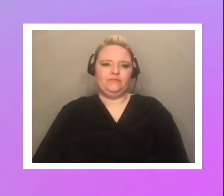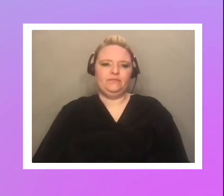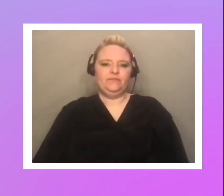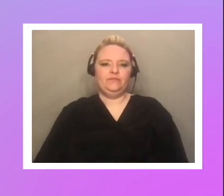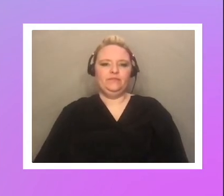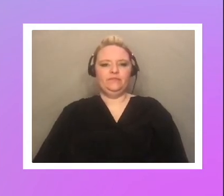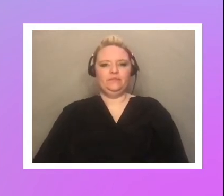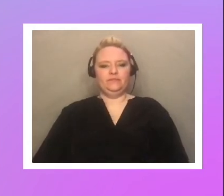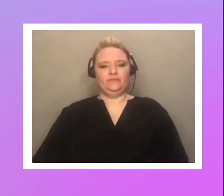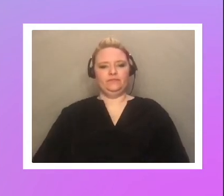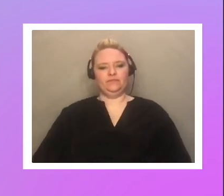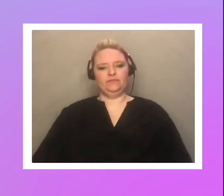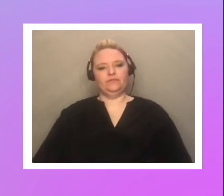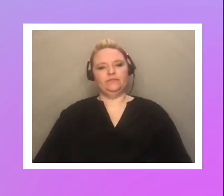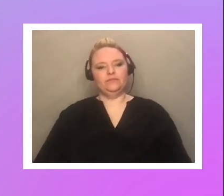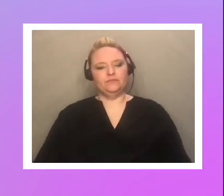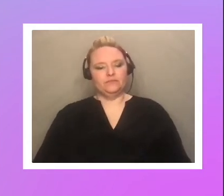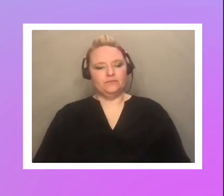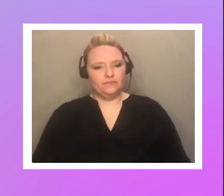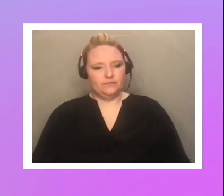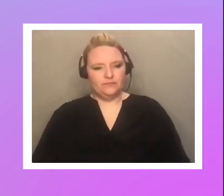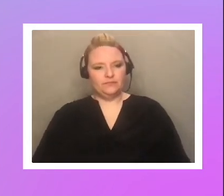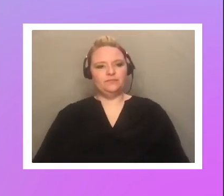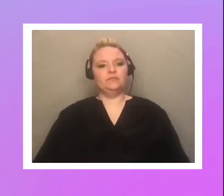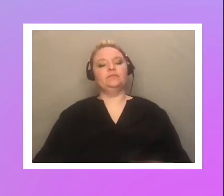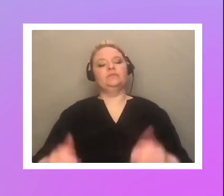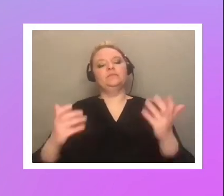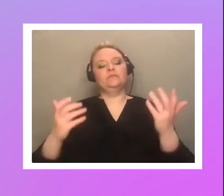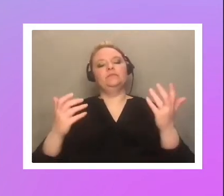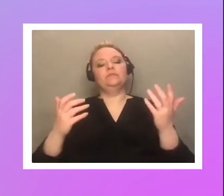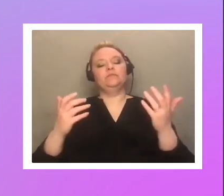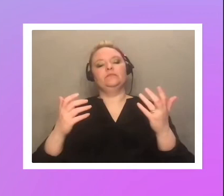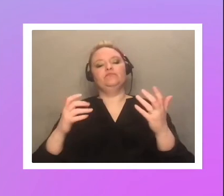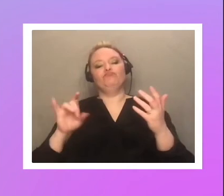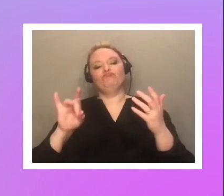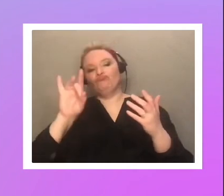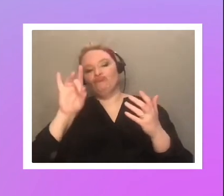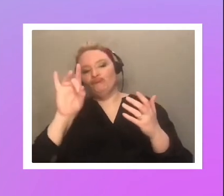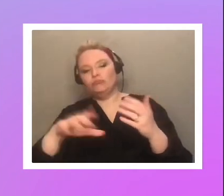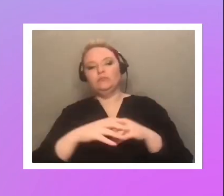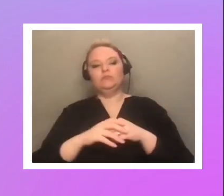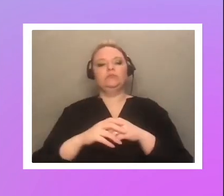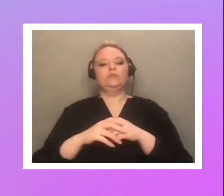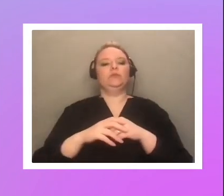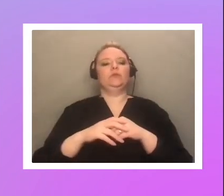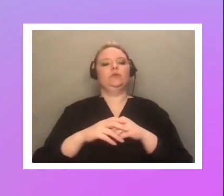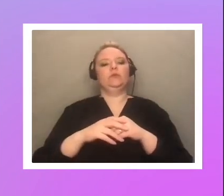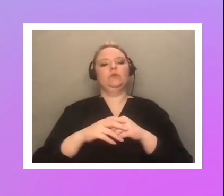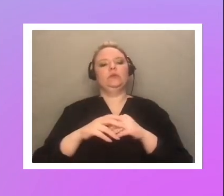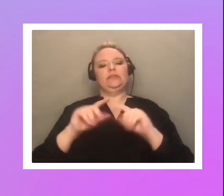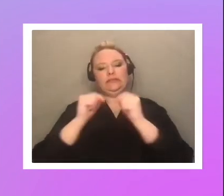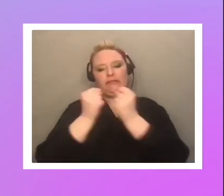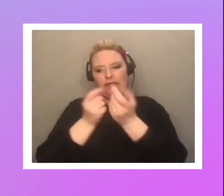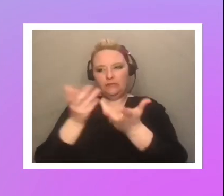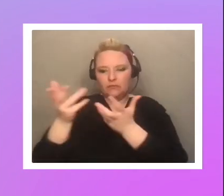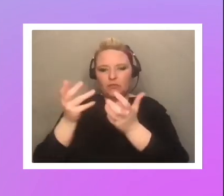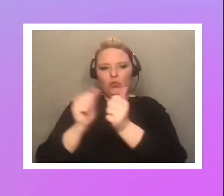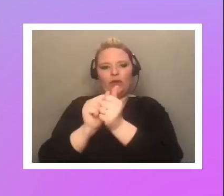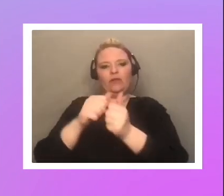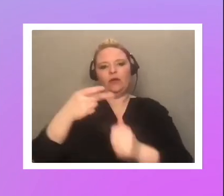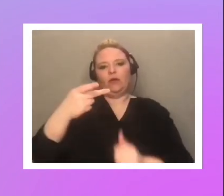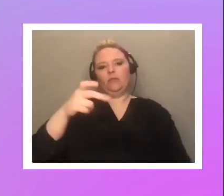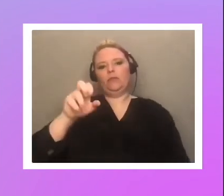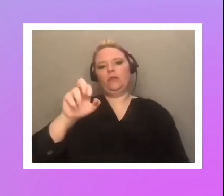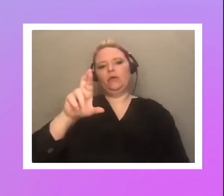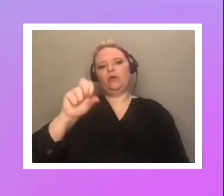I also encourage you to have your team work with personas of users. There